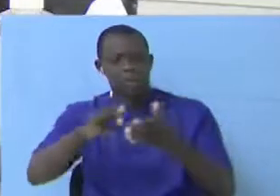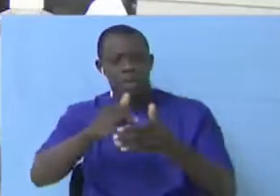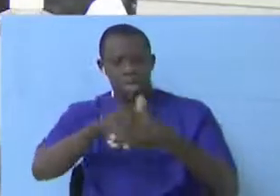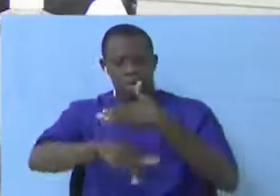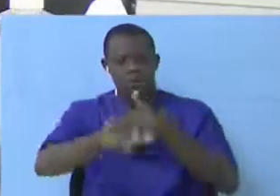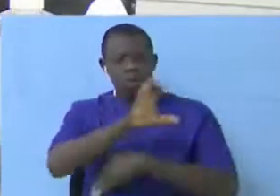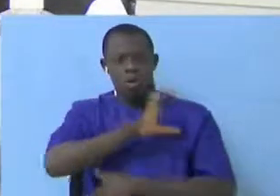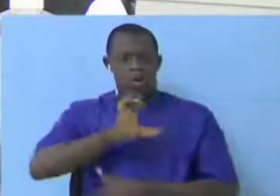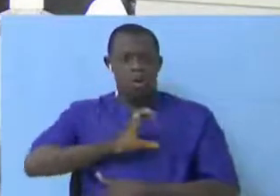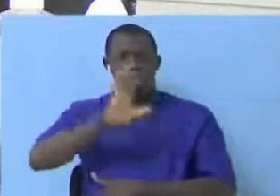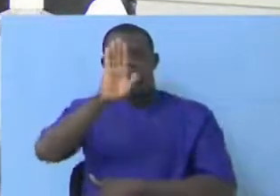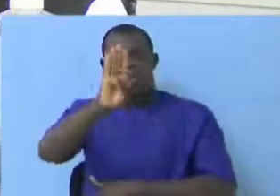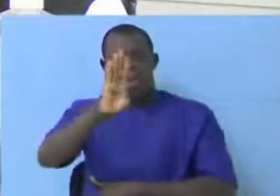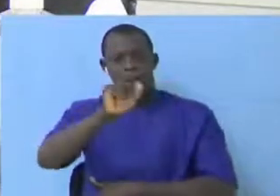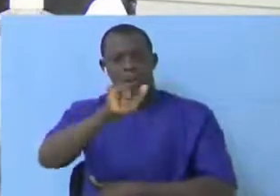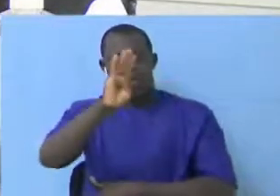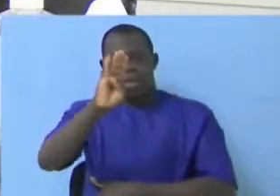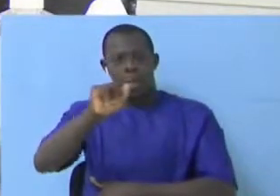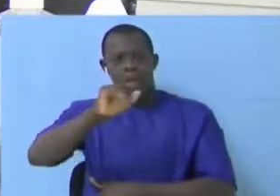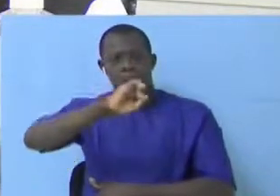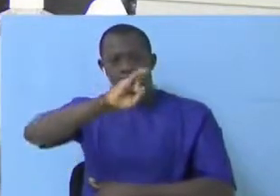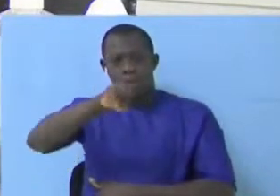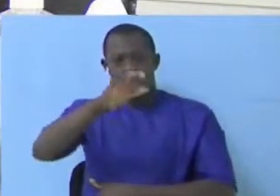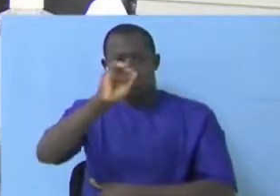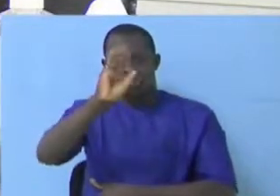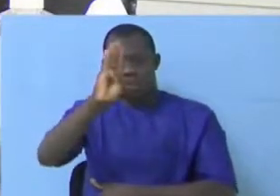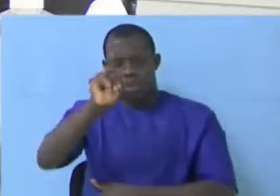that was when the separation came. But